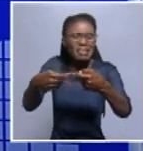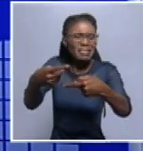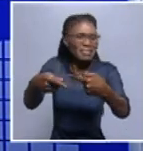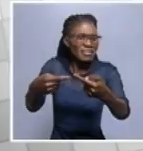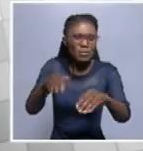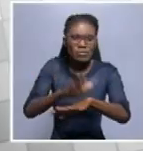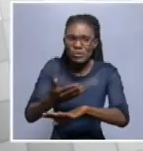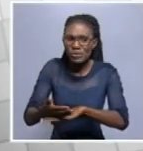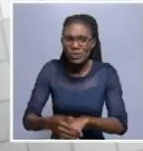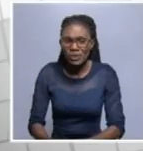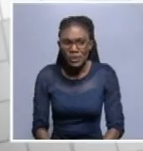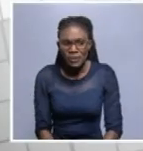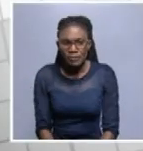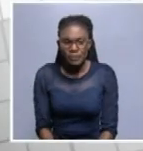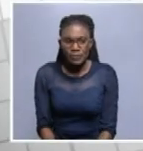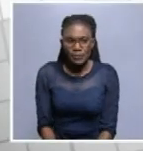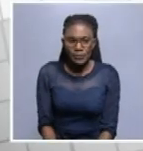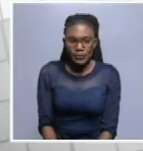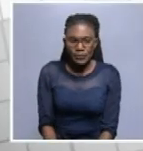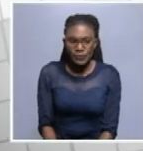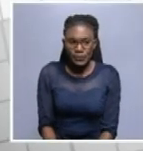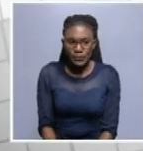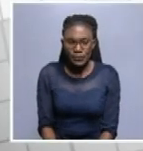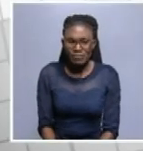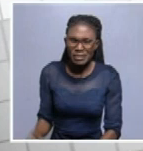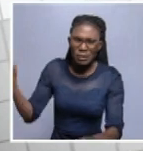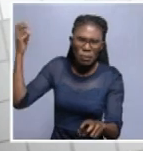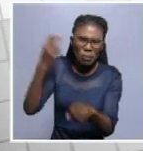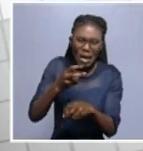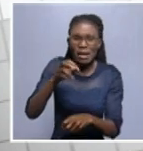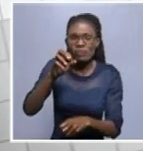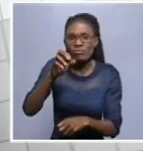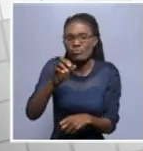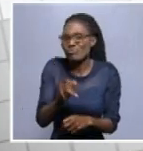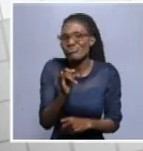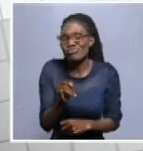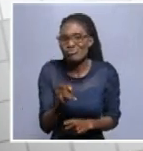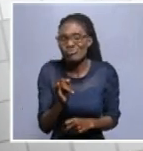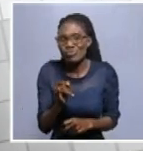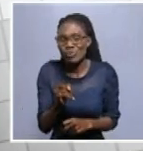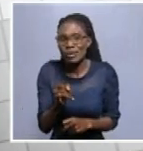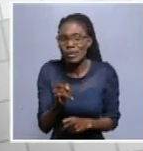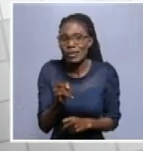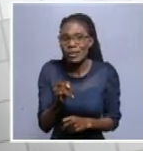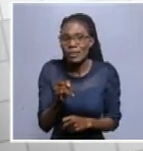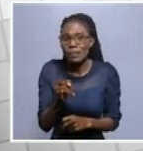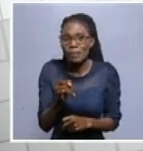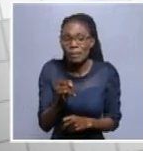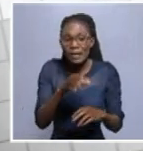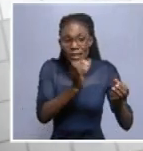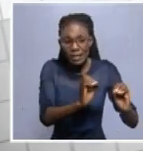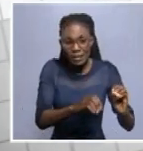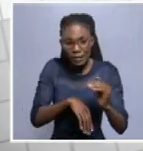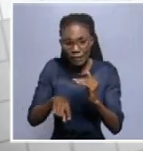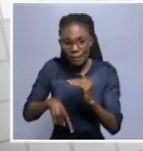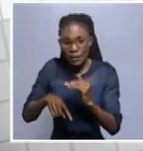unfolding? Yeah, it will be difficult because of the dependency syndrome of Africa. So there are many African